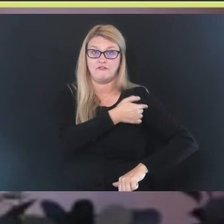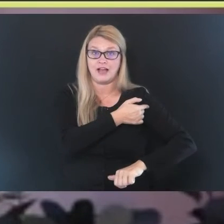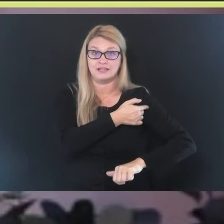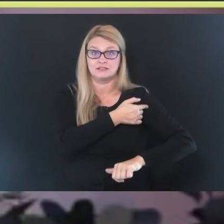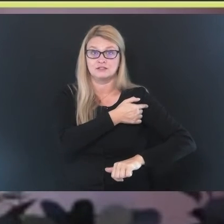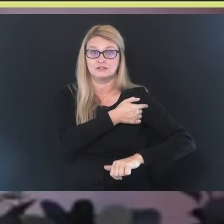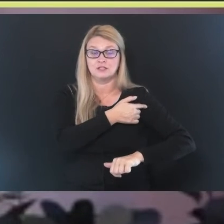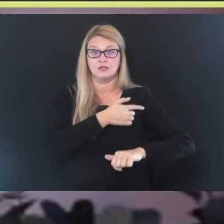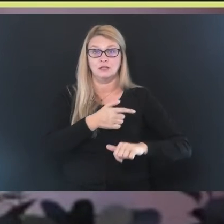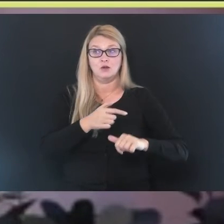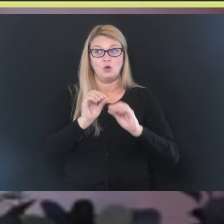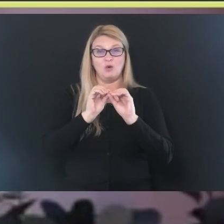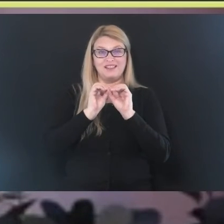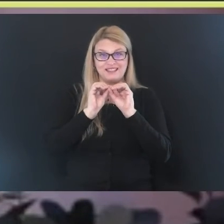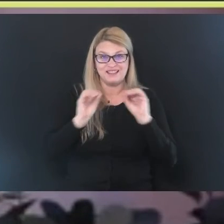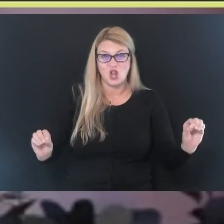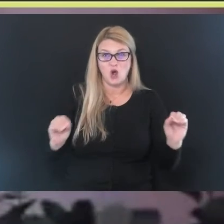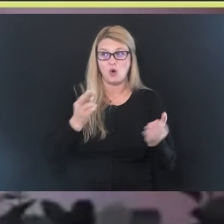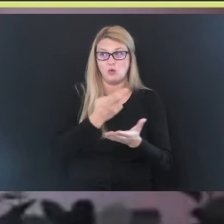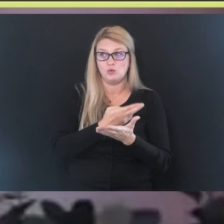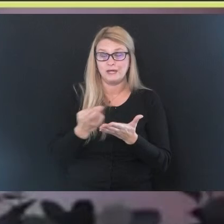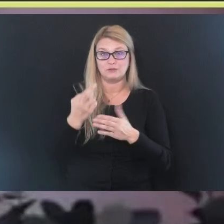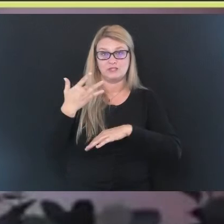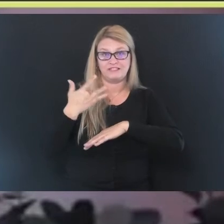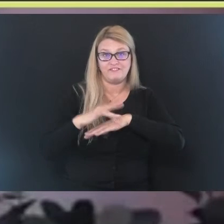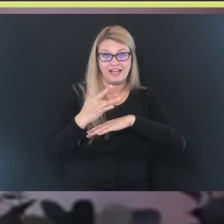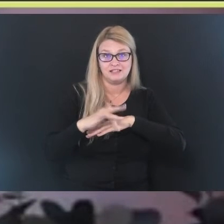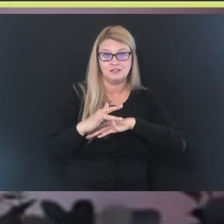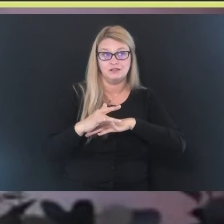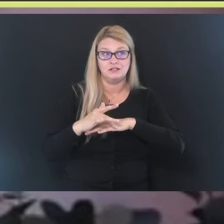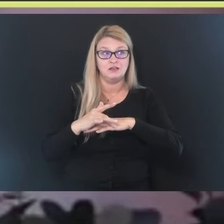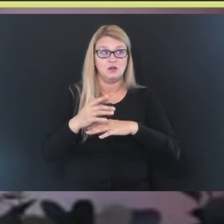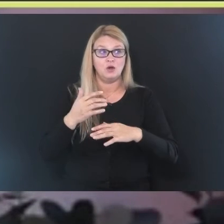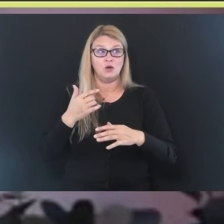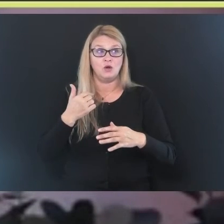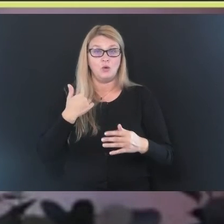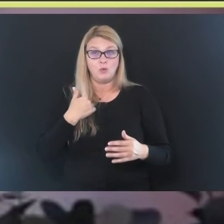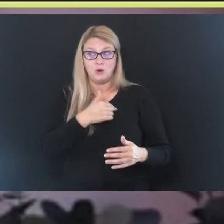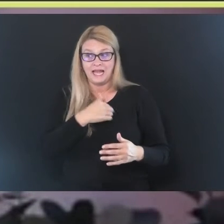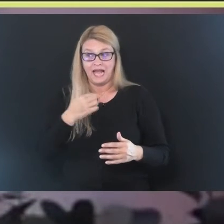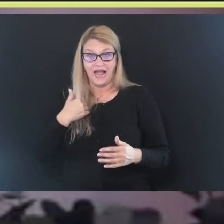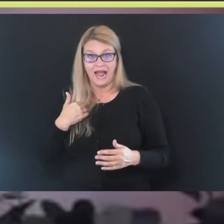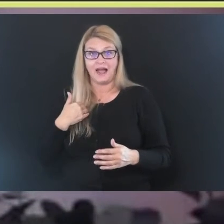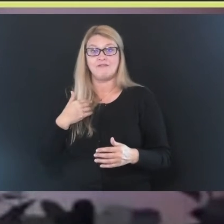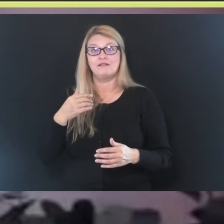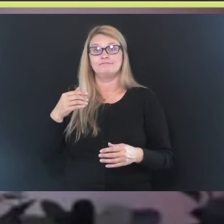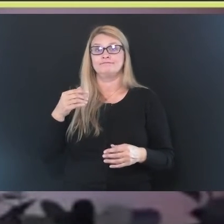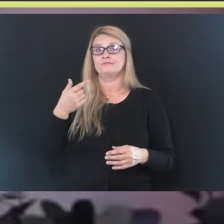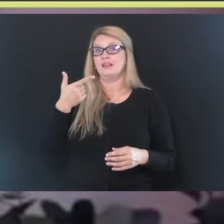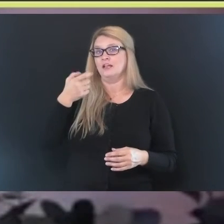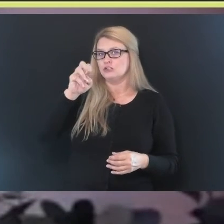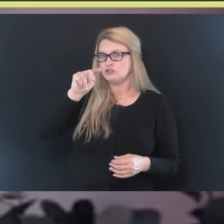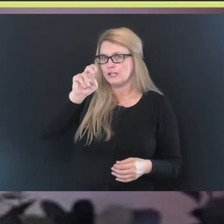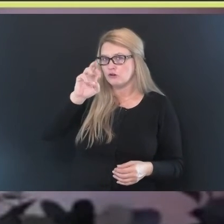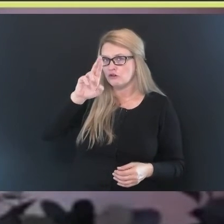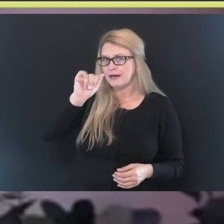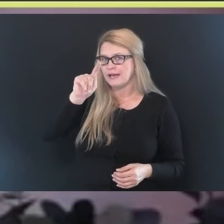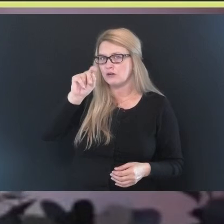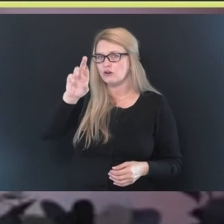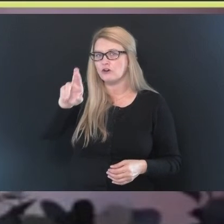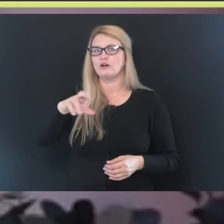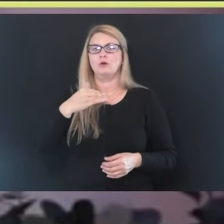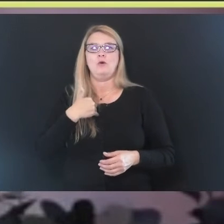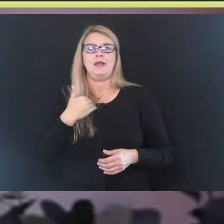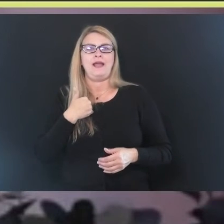no resources available. We have portable electricity. We've got portable tents. We're working with our